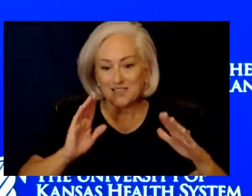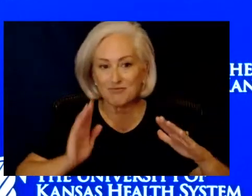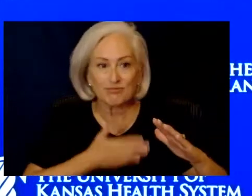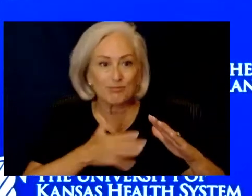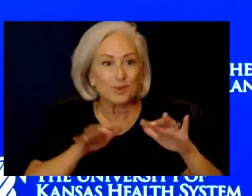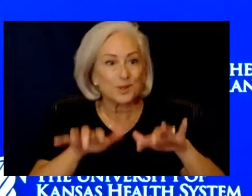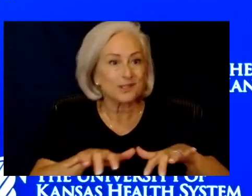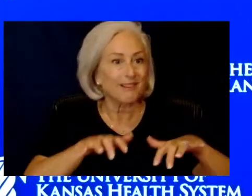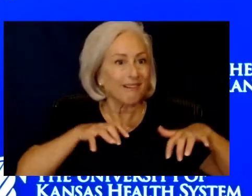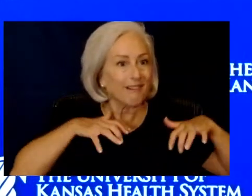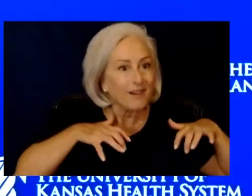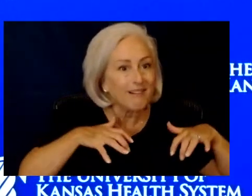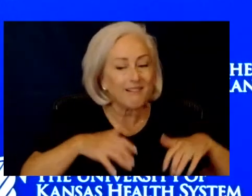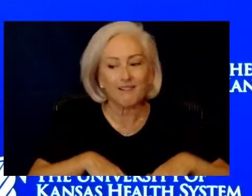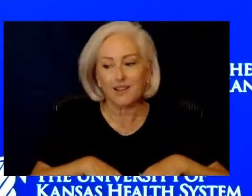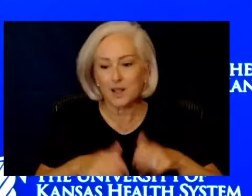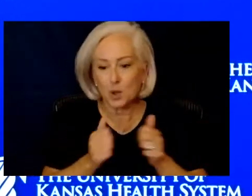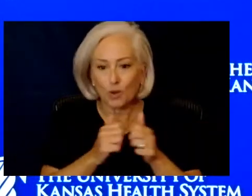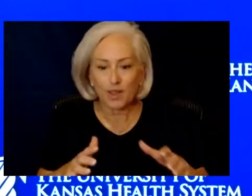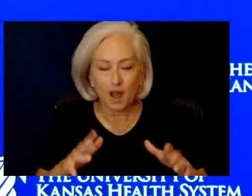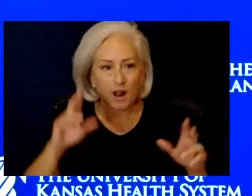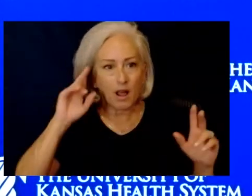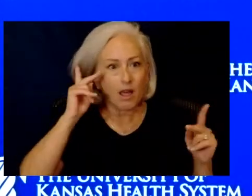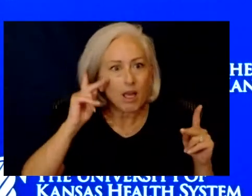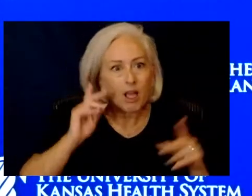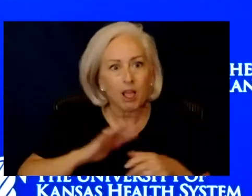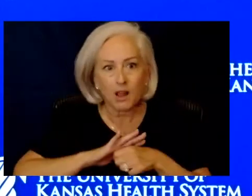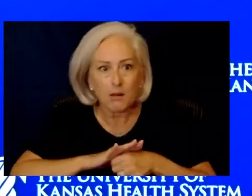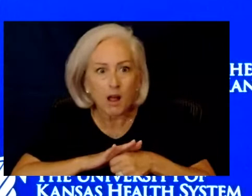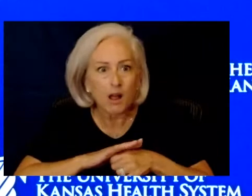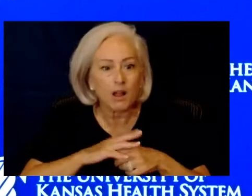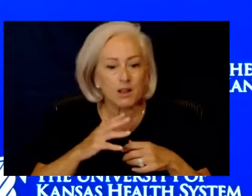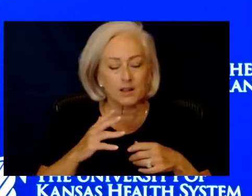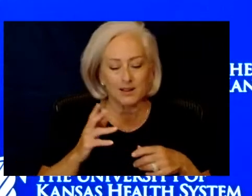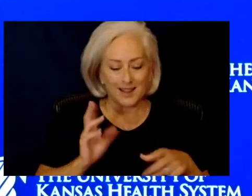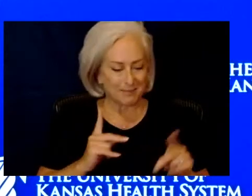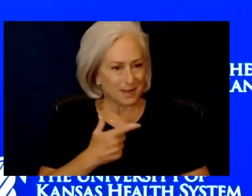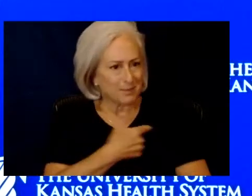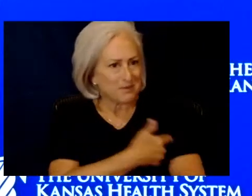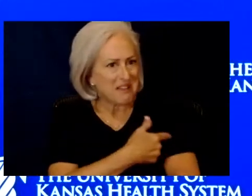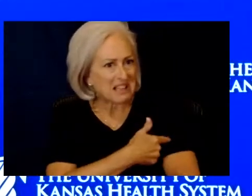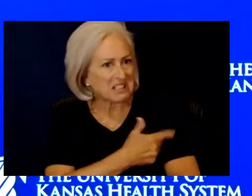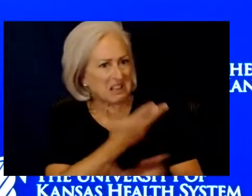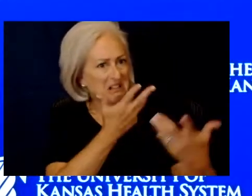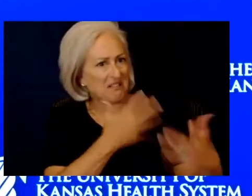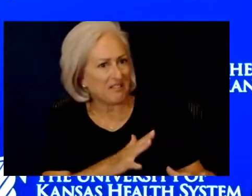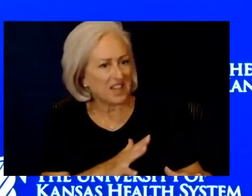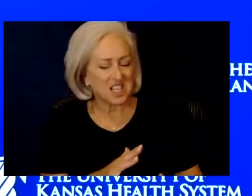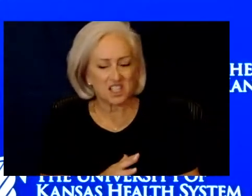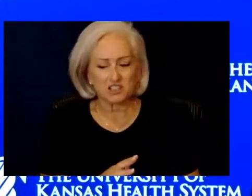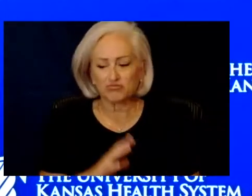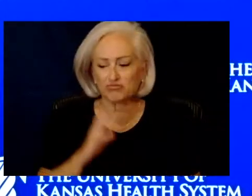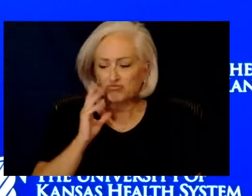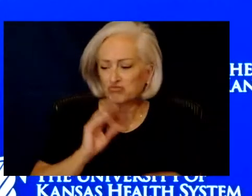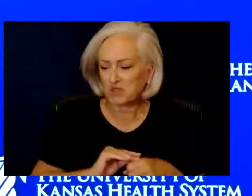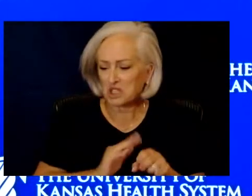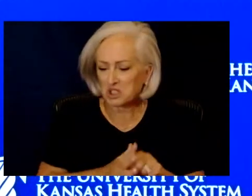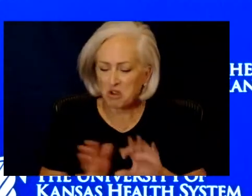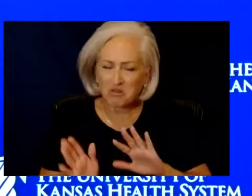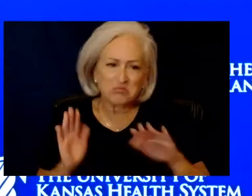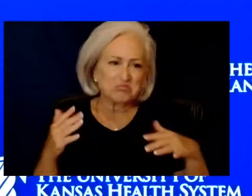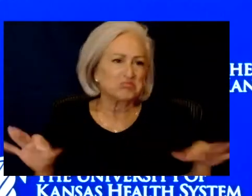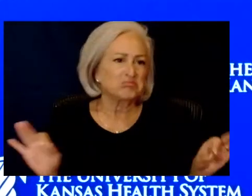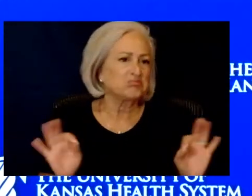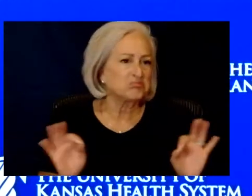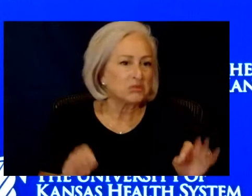all the stress and panic, and even people getting COVID who have been vaccinated saying, yeah, like my son had it, and then he got another virus. The other